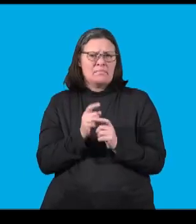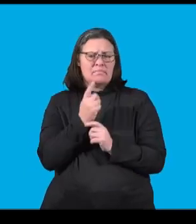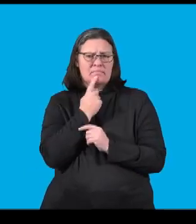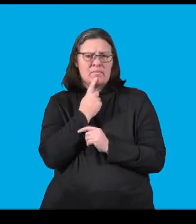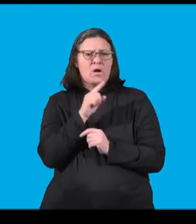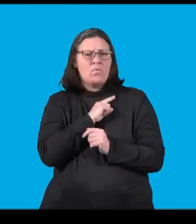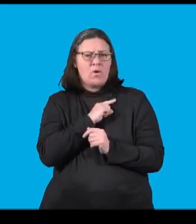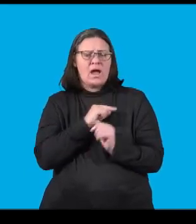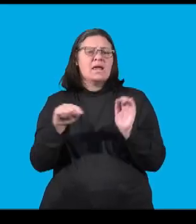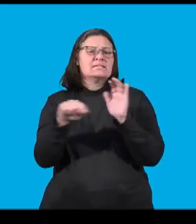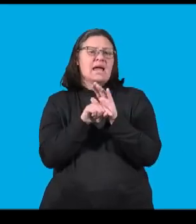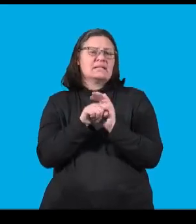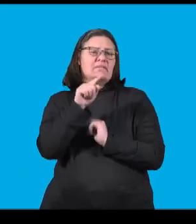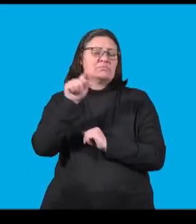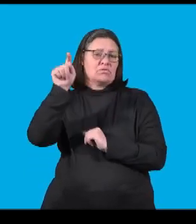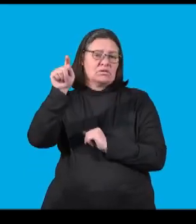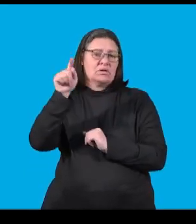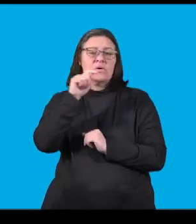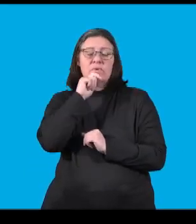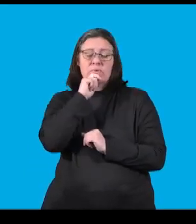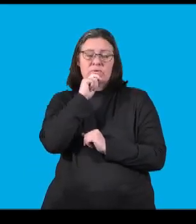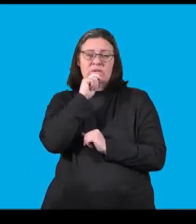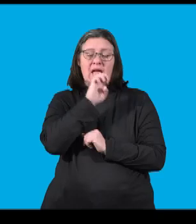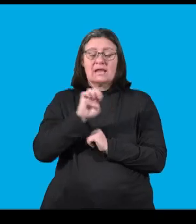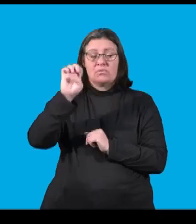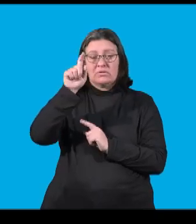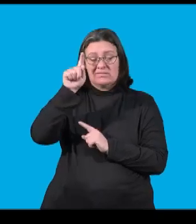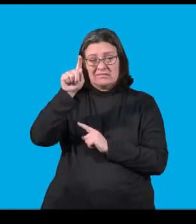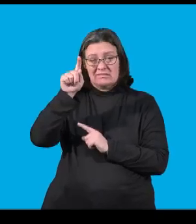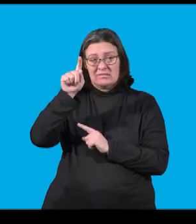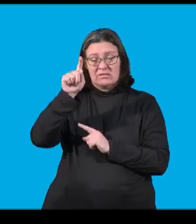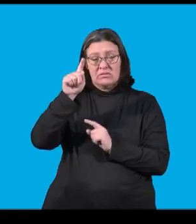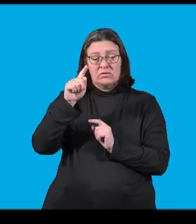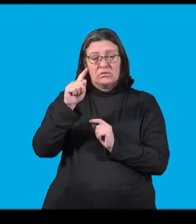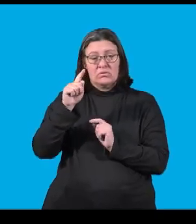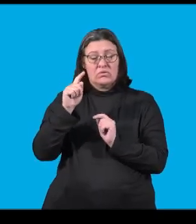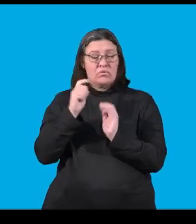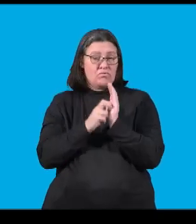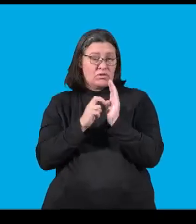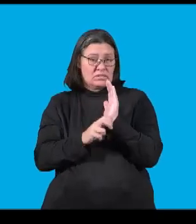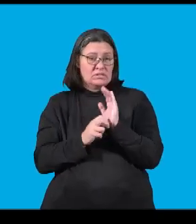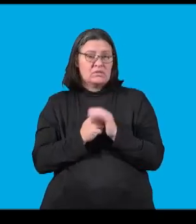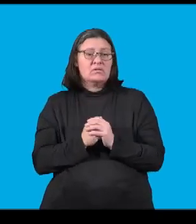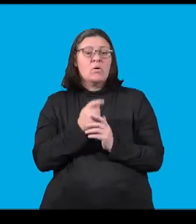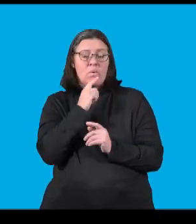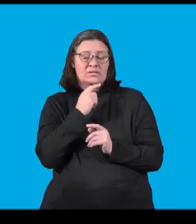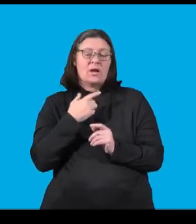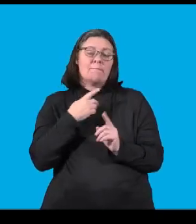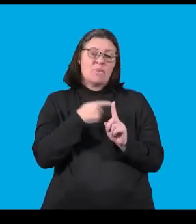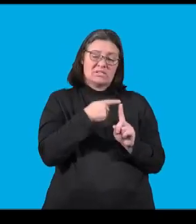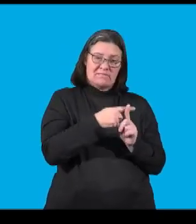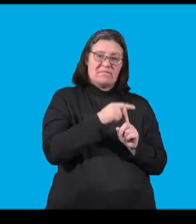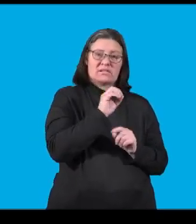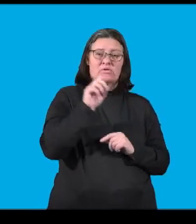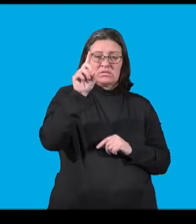doesn't, because this has a negative exponent. So using your exponent rules, Remember, when you simplify, we try to write our answers with